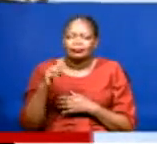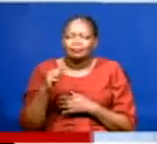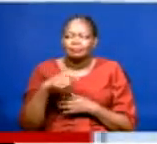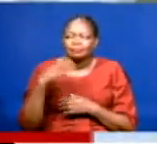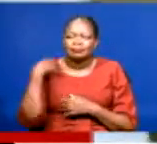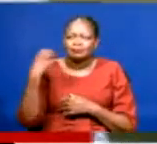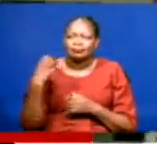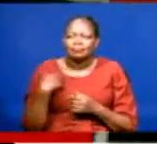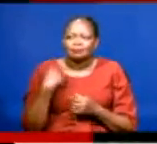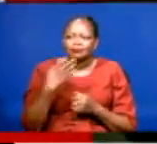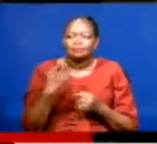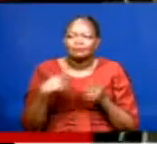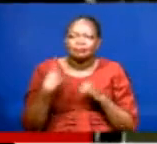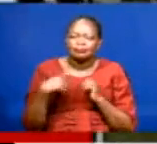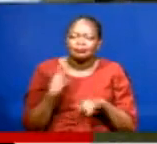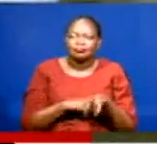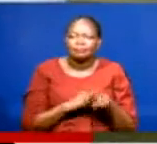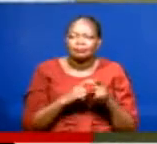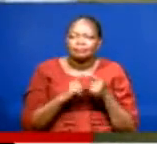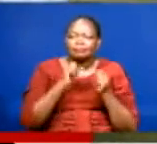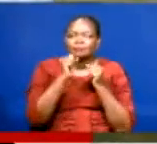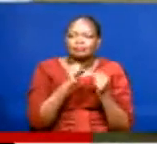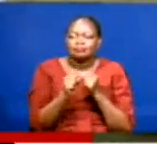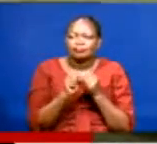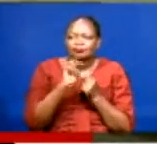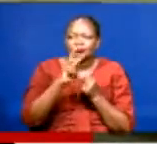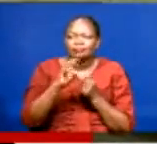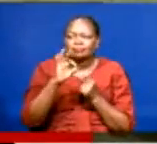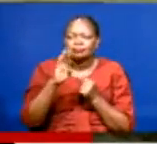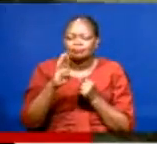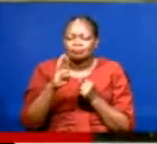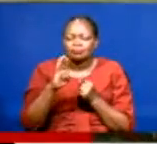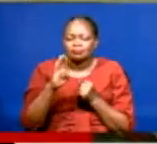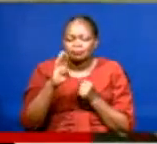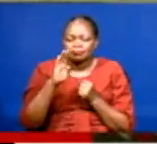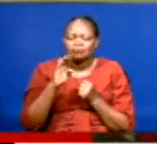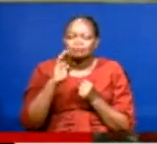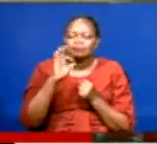four titles, and also she'll be fighting in WBF title bout that's in May, as she has mentioned.